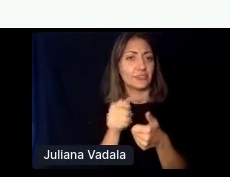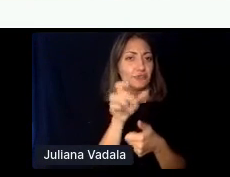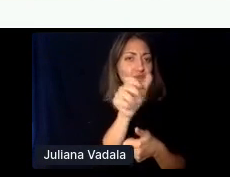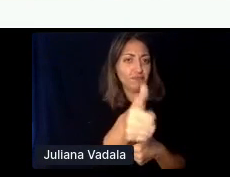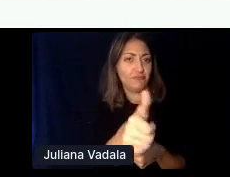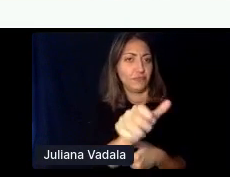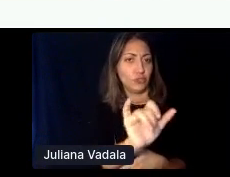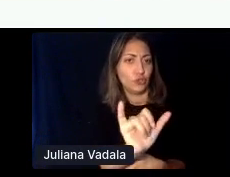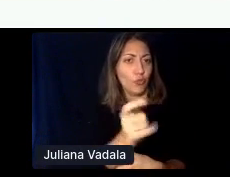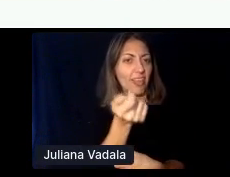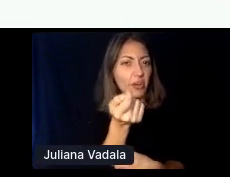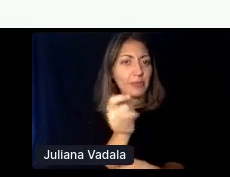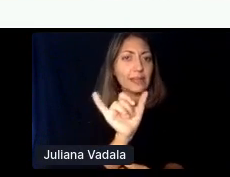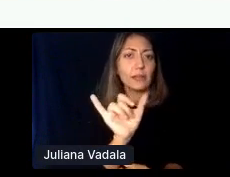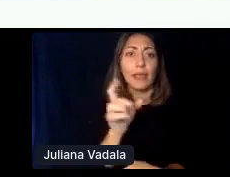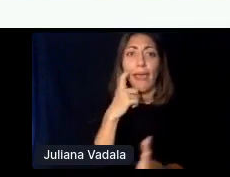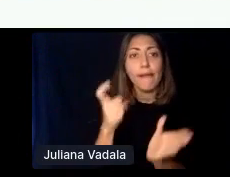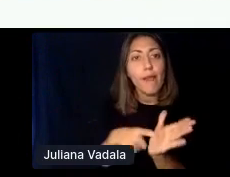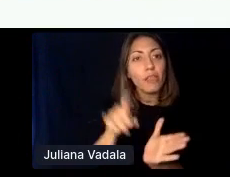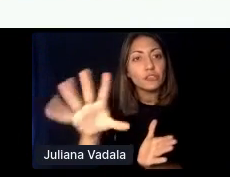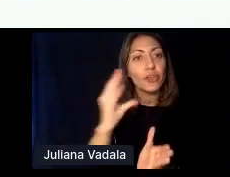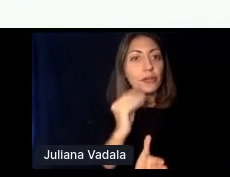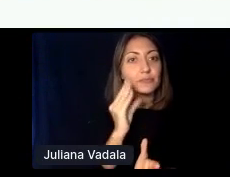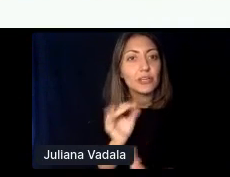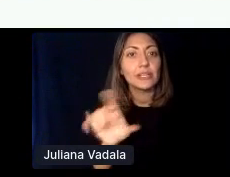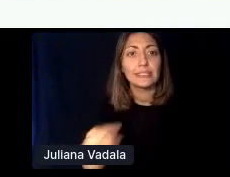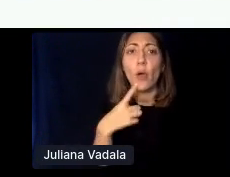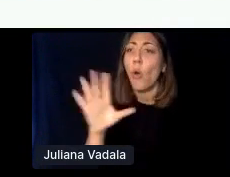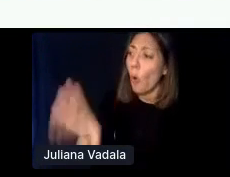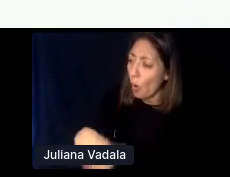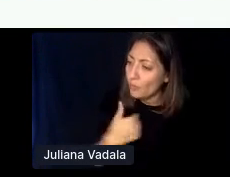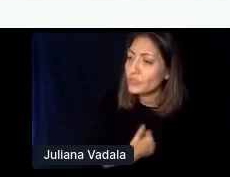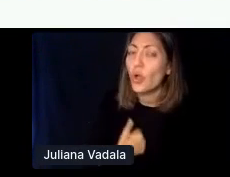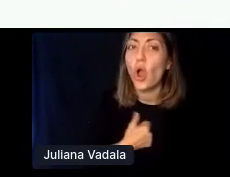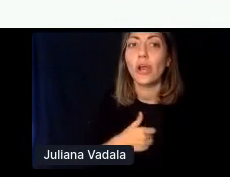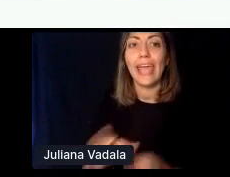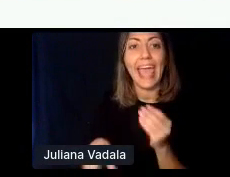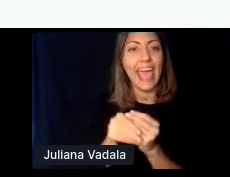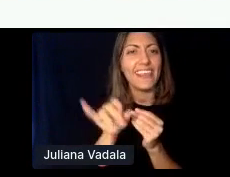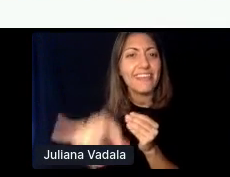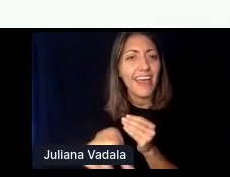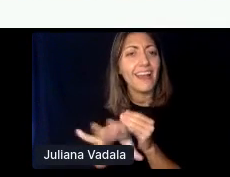acknowledgement for their experience and that really just having a conversation with another human.